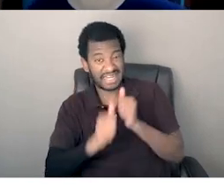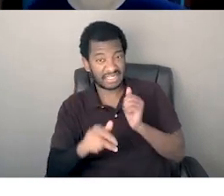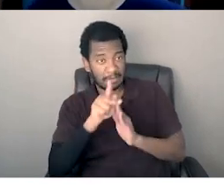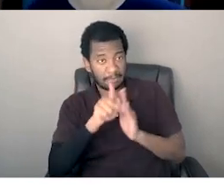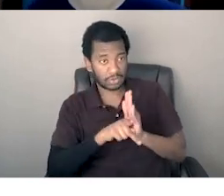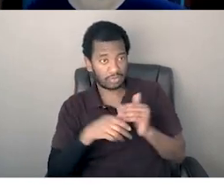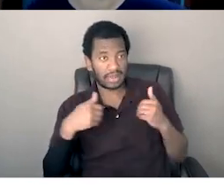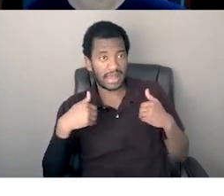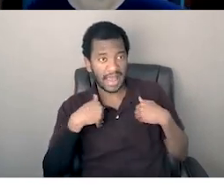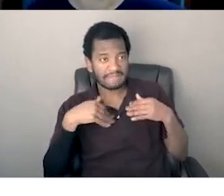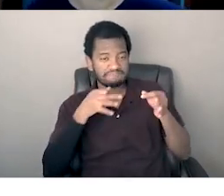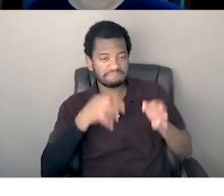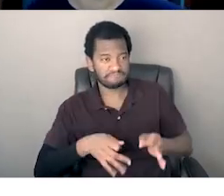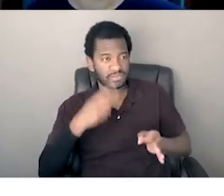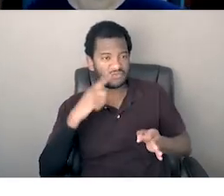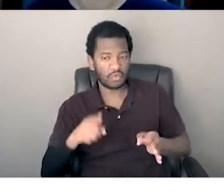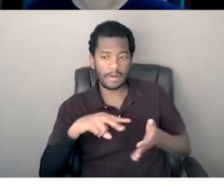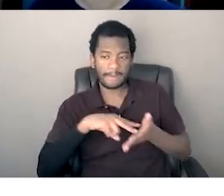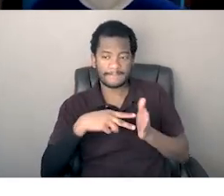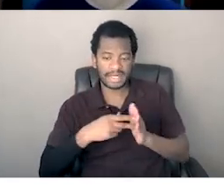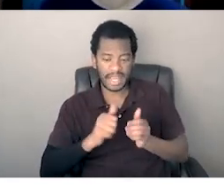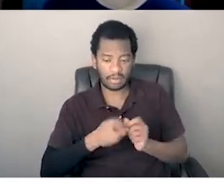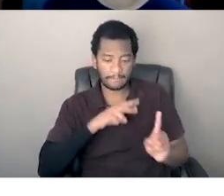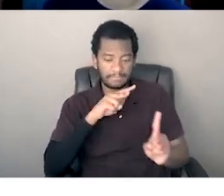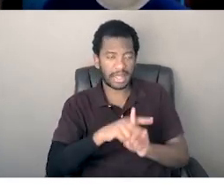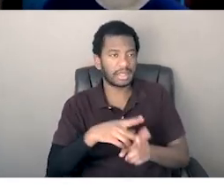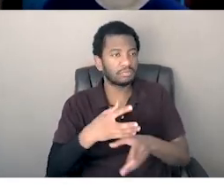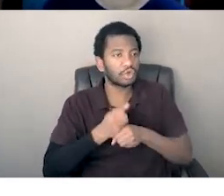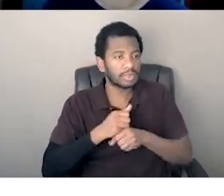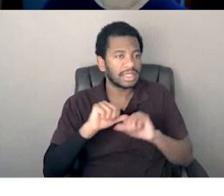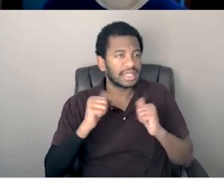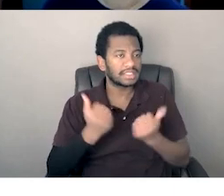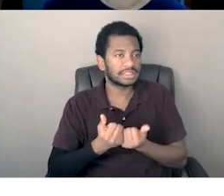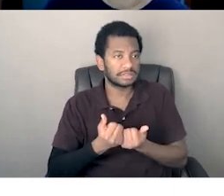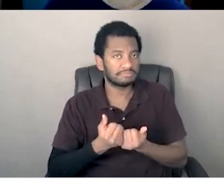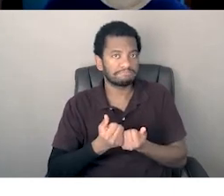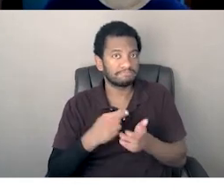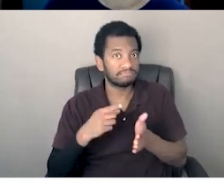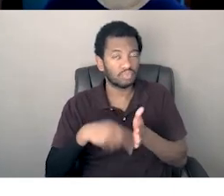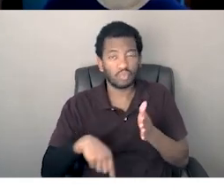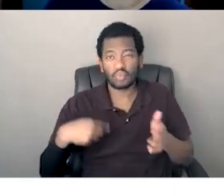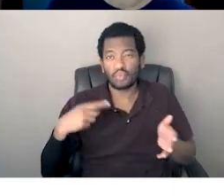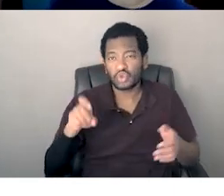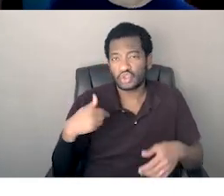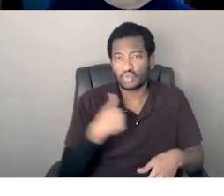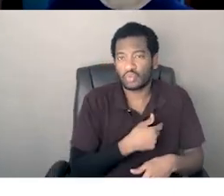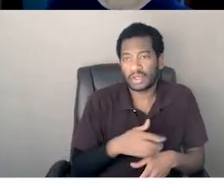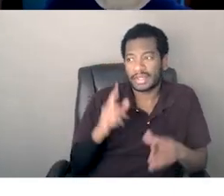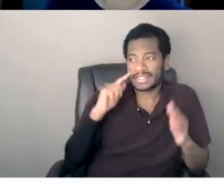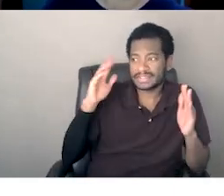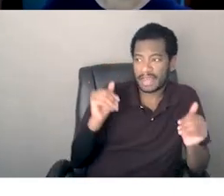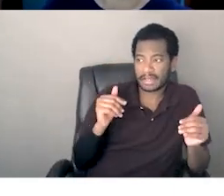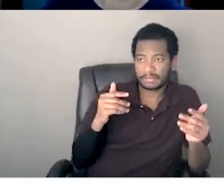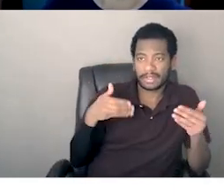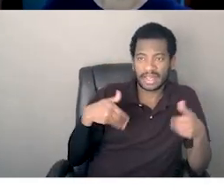this means for procuring agencies. What should we expect or allow procuring agencies to do,